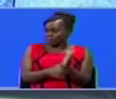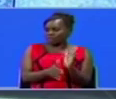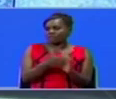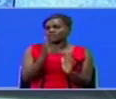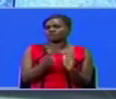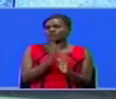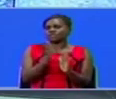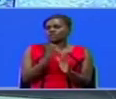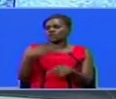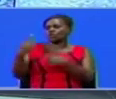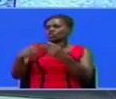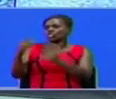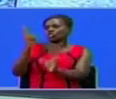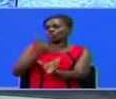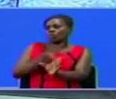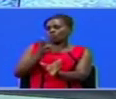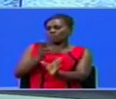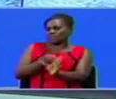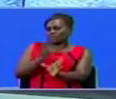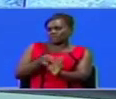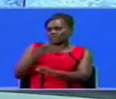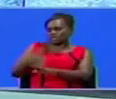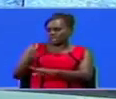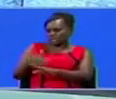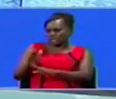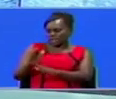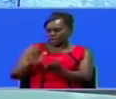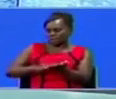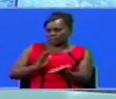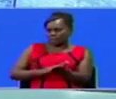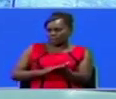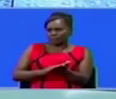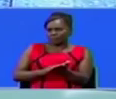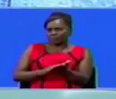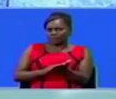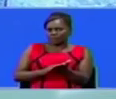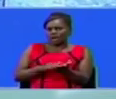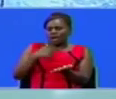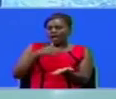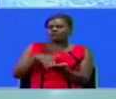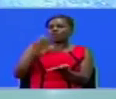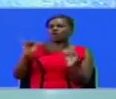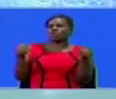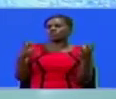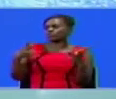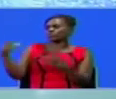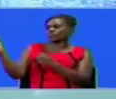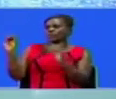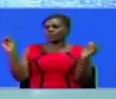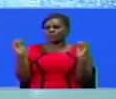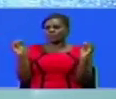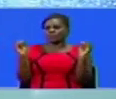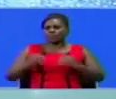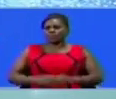effect. Keep the tweets and texts coming. Many thanks for staying with us here on KTN Prime. When we return, we have more news for you. Don't go too far.